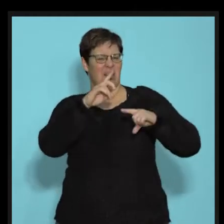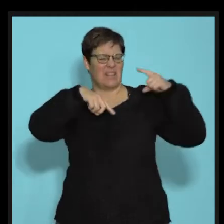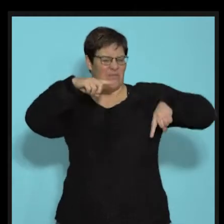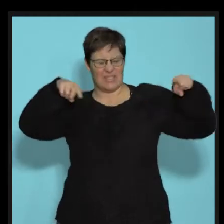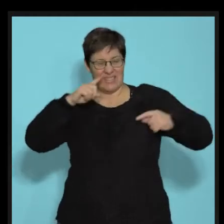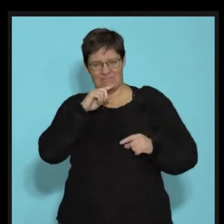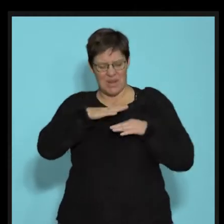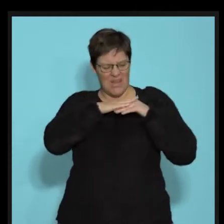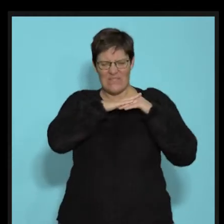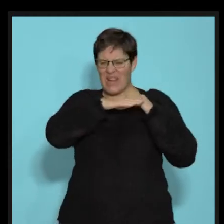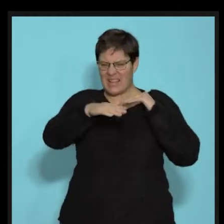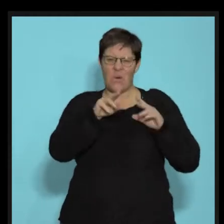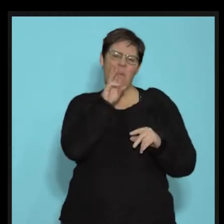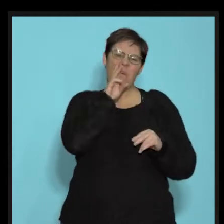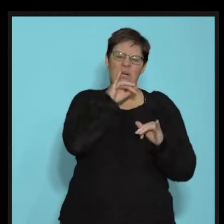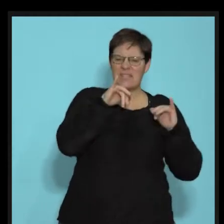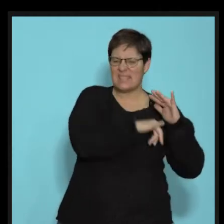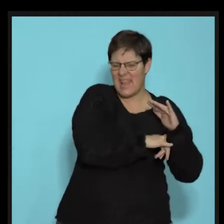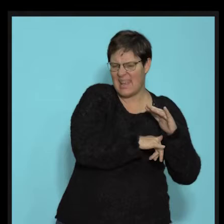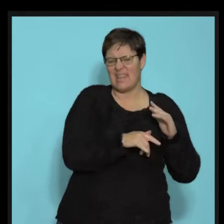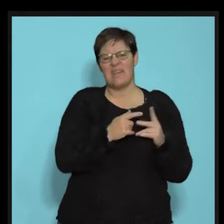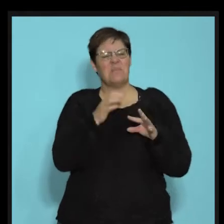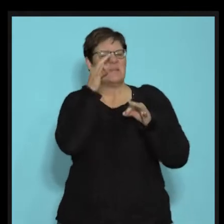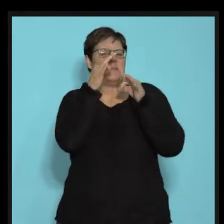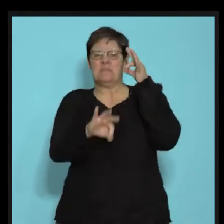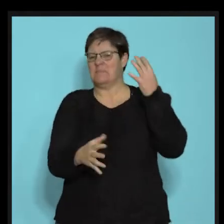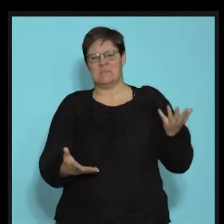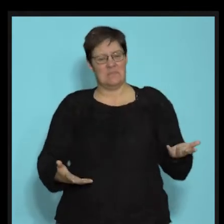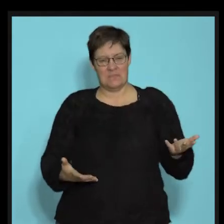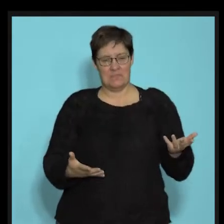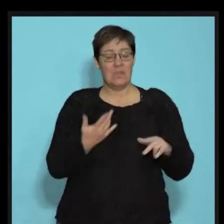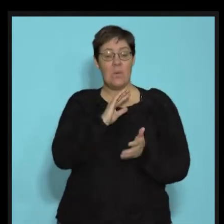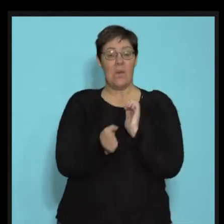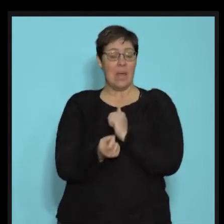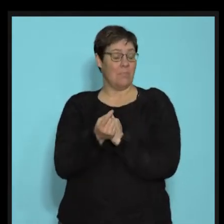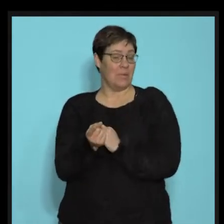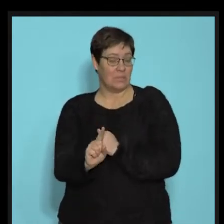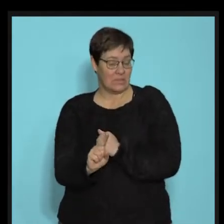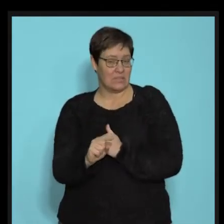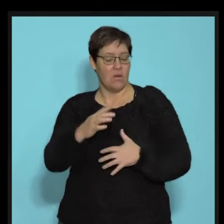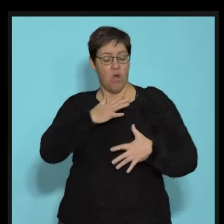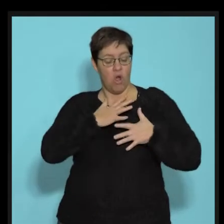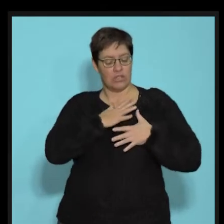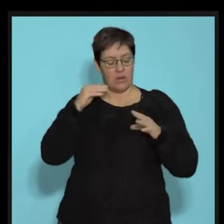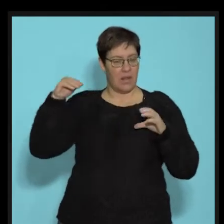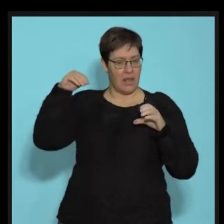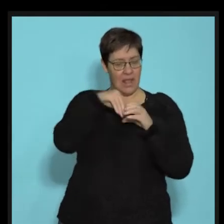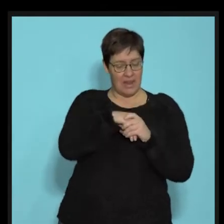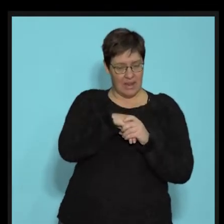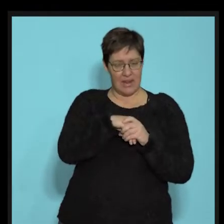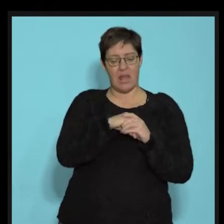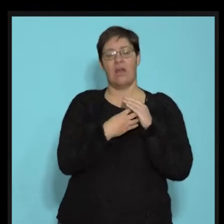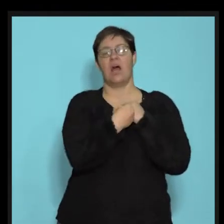are flat. They live in water. They're very simple. And all that happens is oxygen goes in,